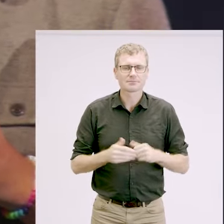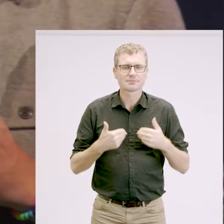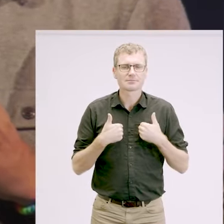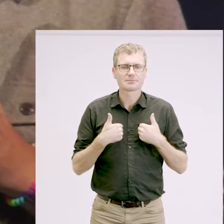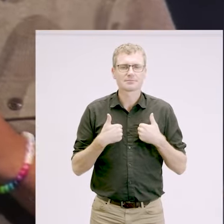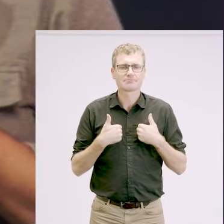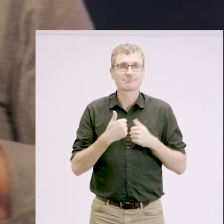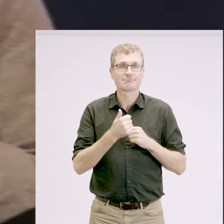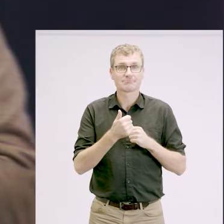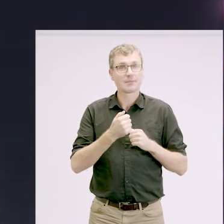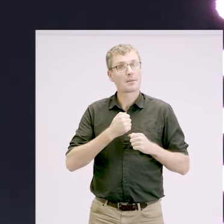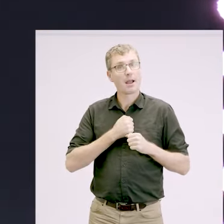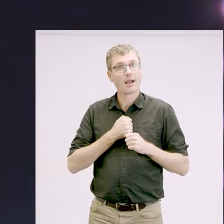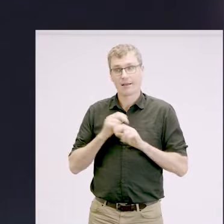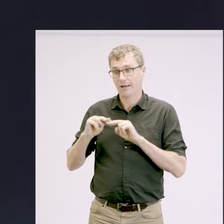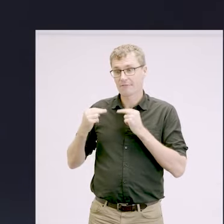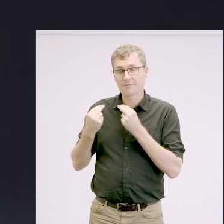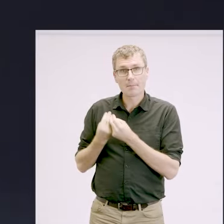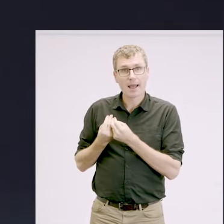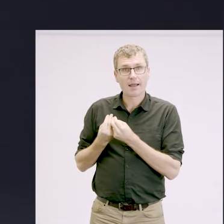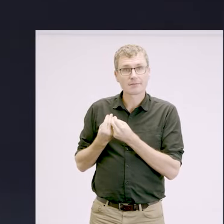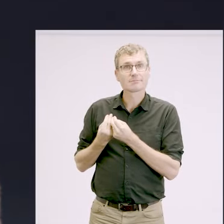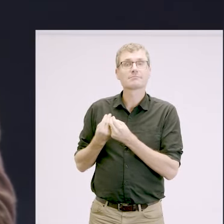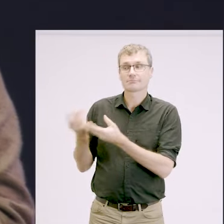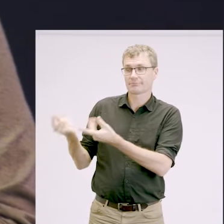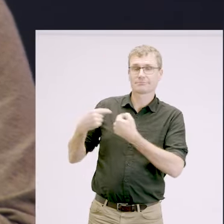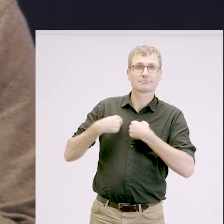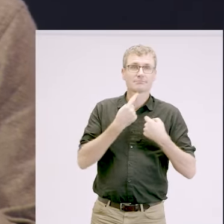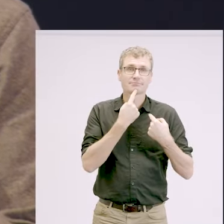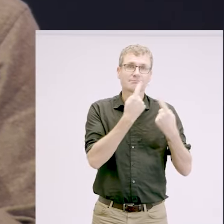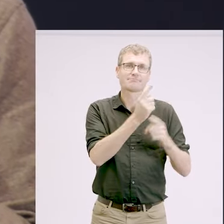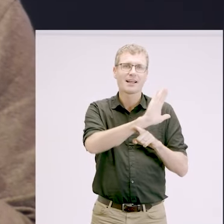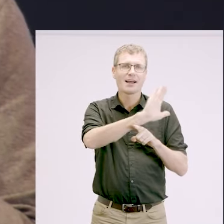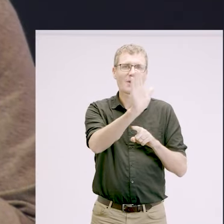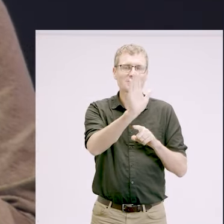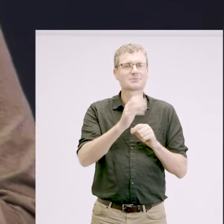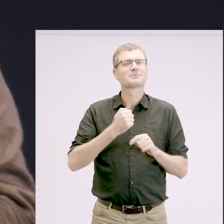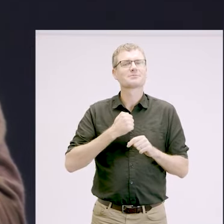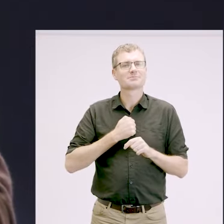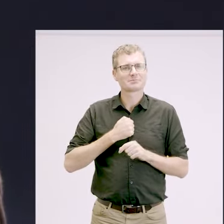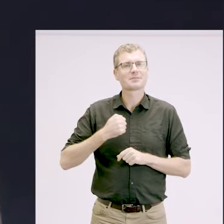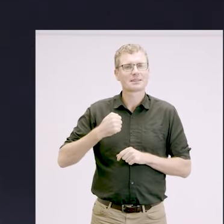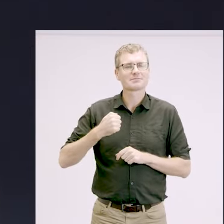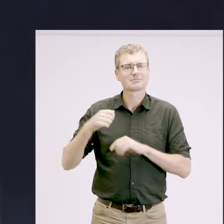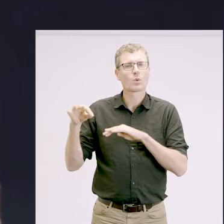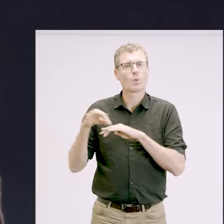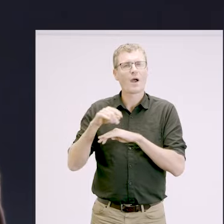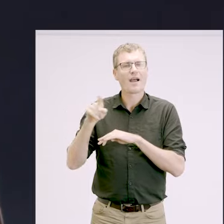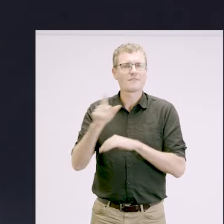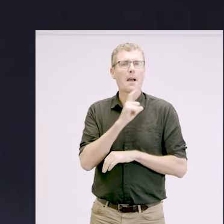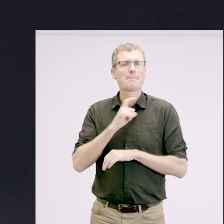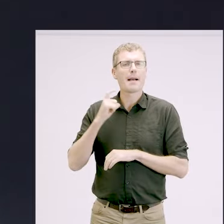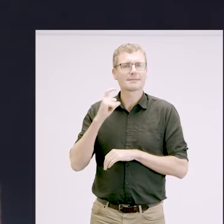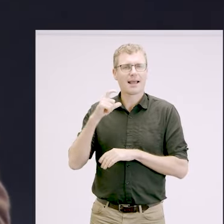I do bring you greetings from my family, my wife Kathy, who's a pastor in Denver at East